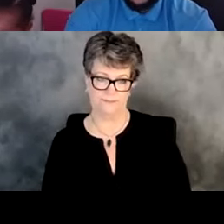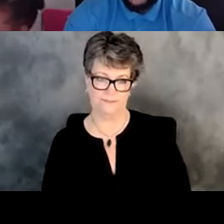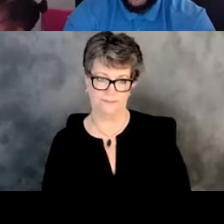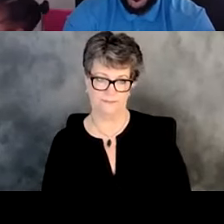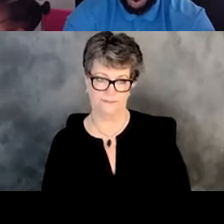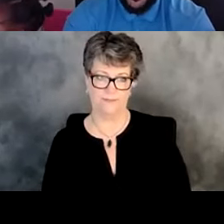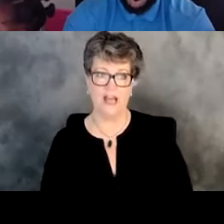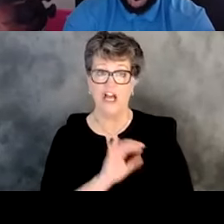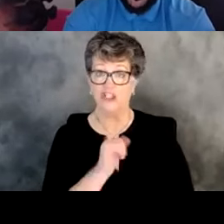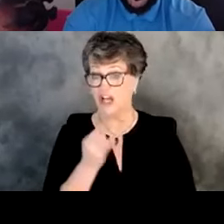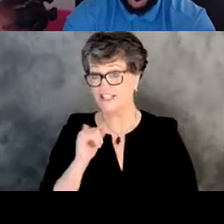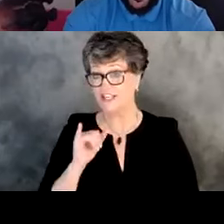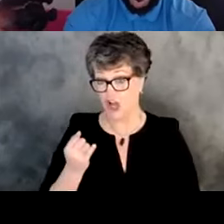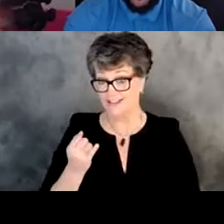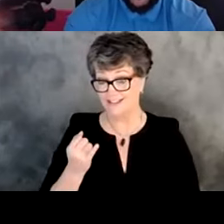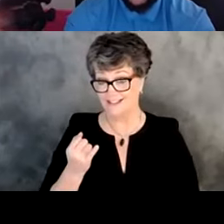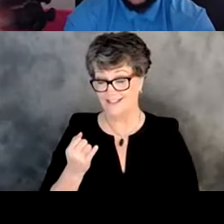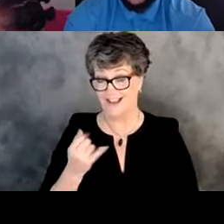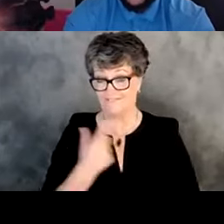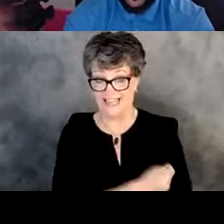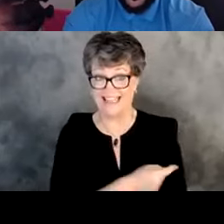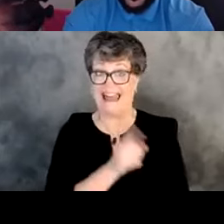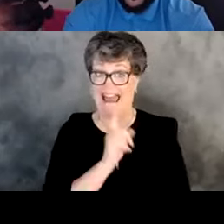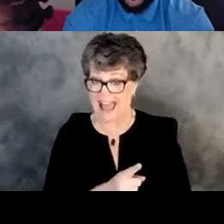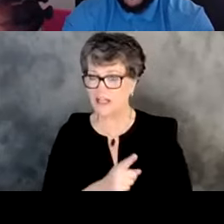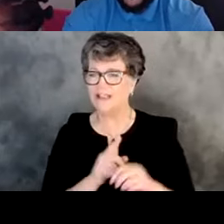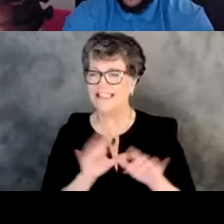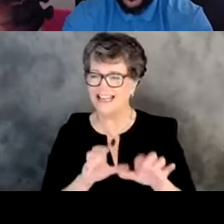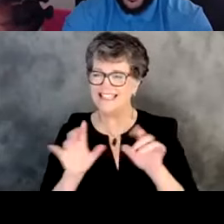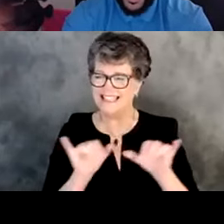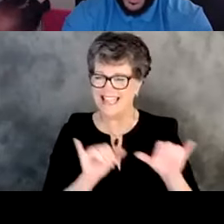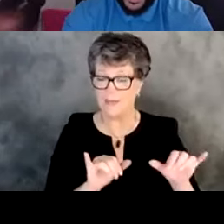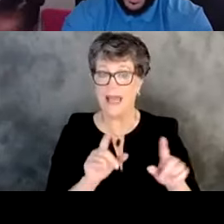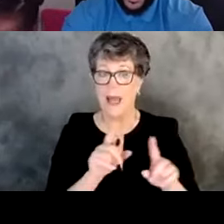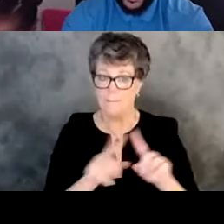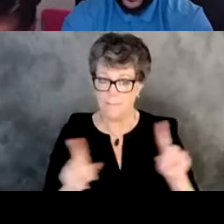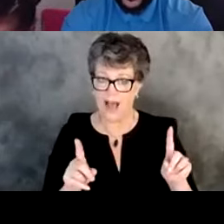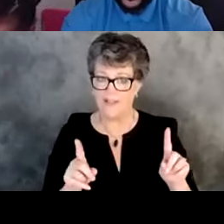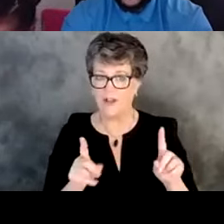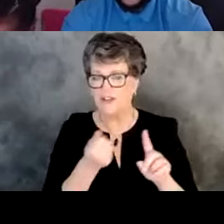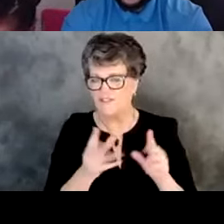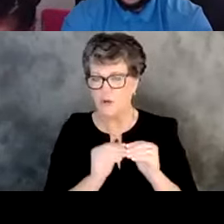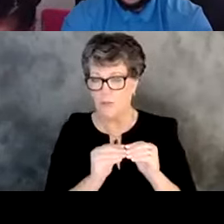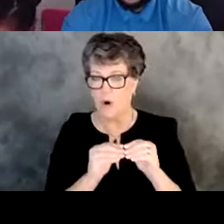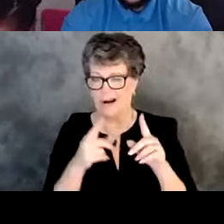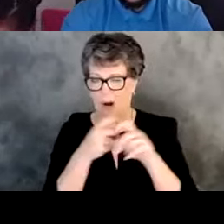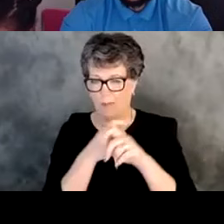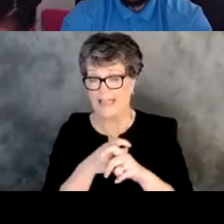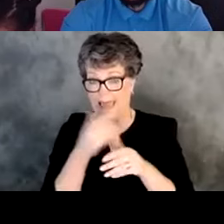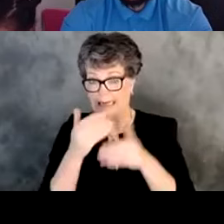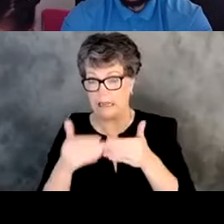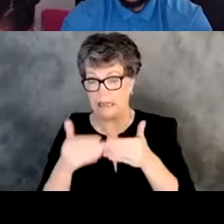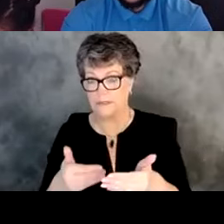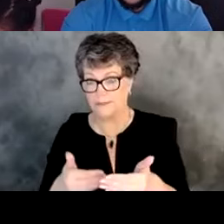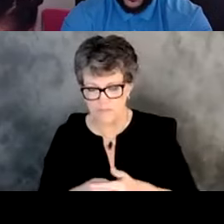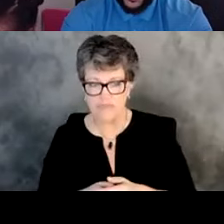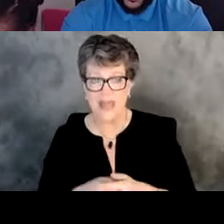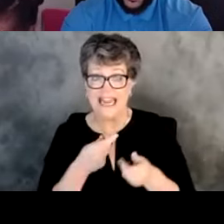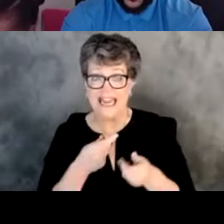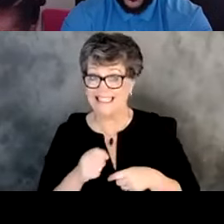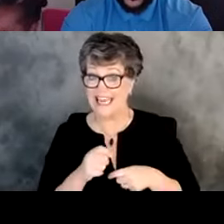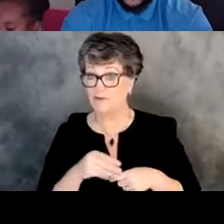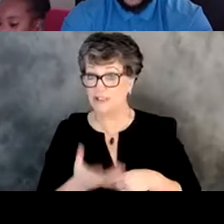So Johnson & Johnson actually does the same thing, but it goes through a couple more complicated steps. So instead of just